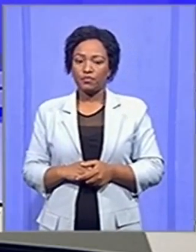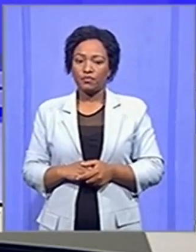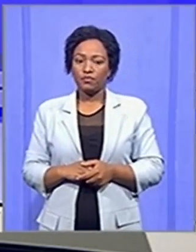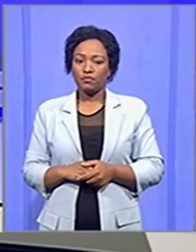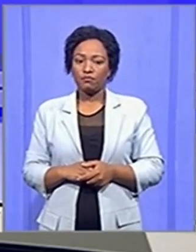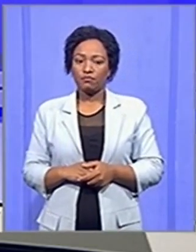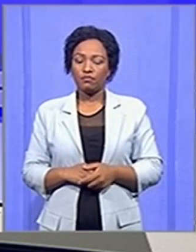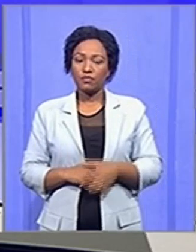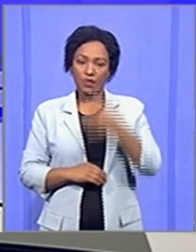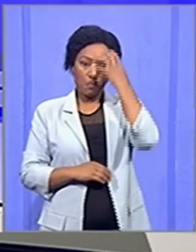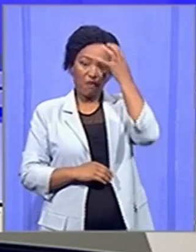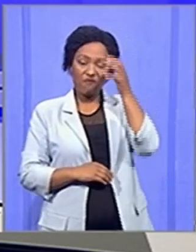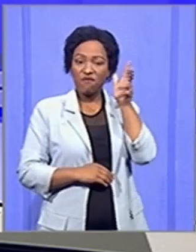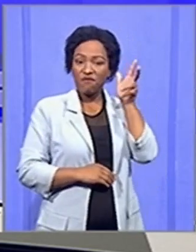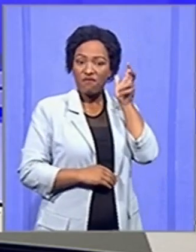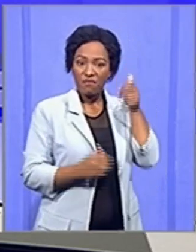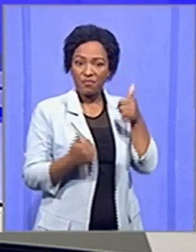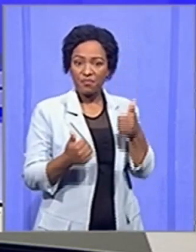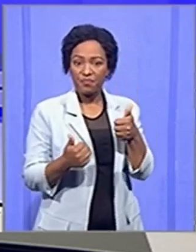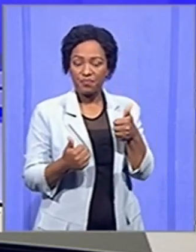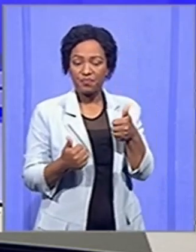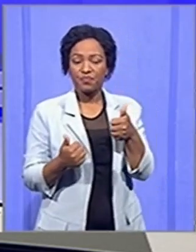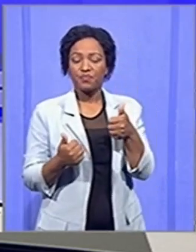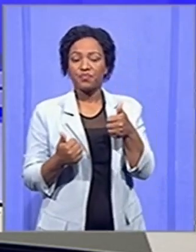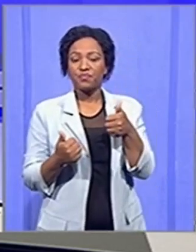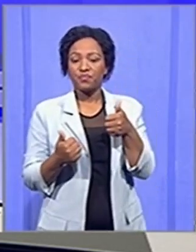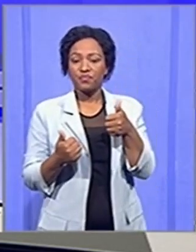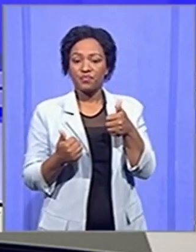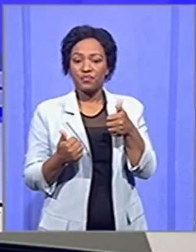A wa nkutlwa Prof?